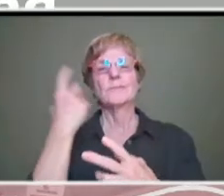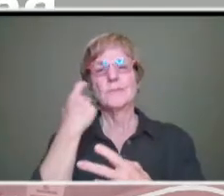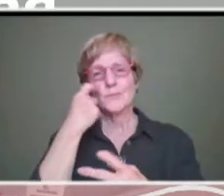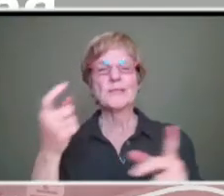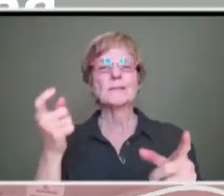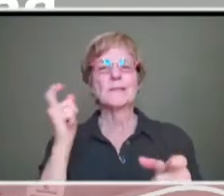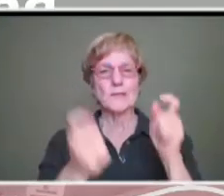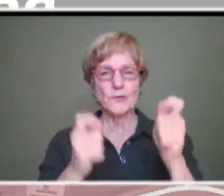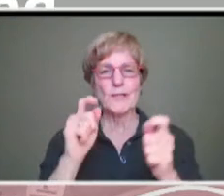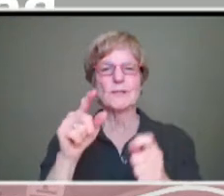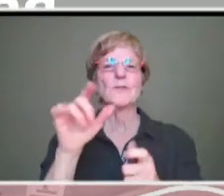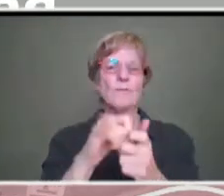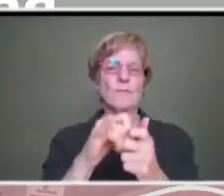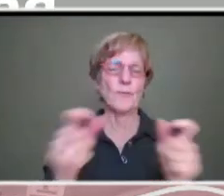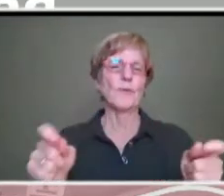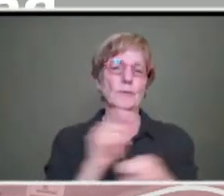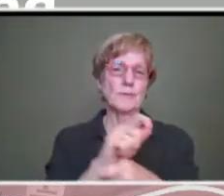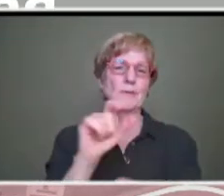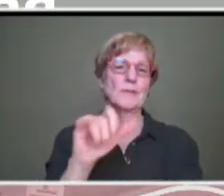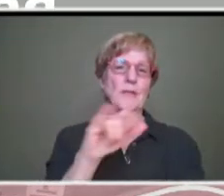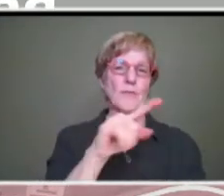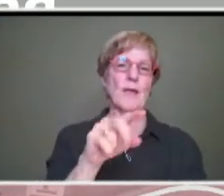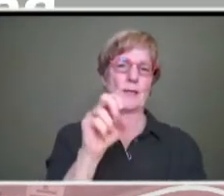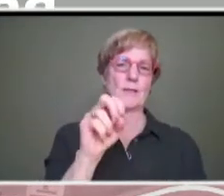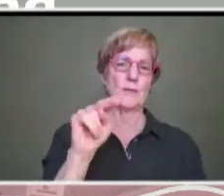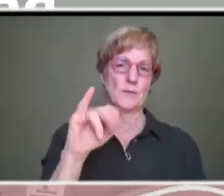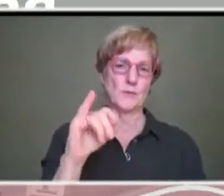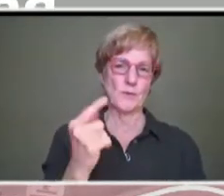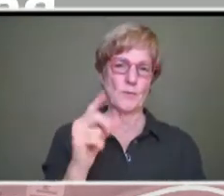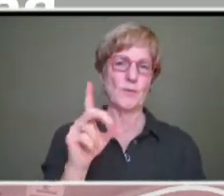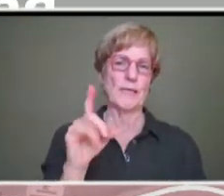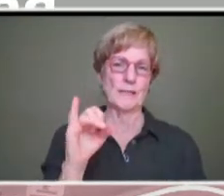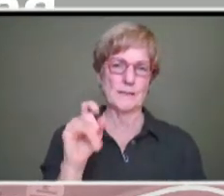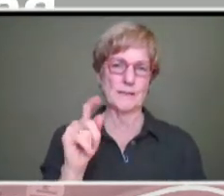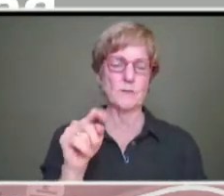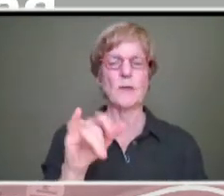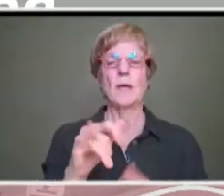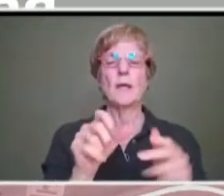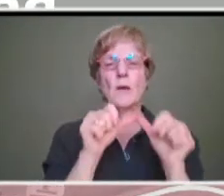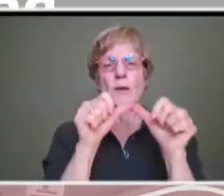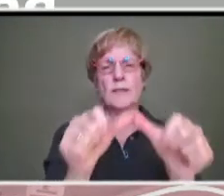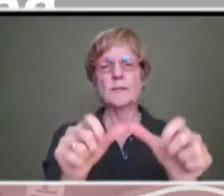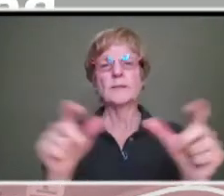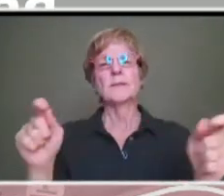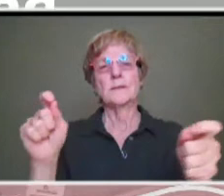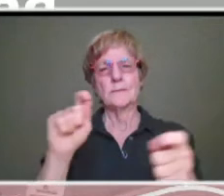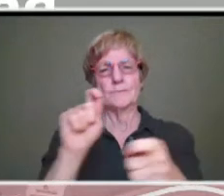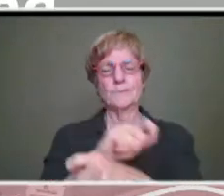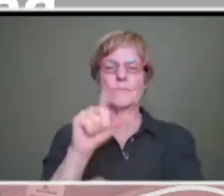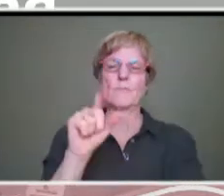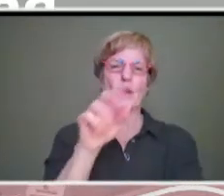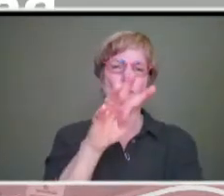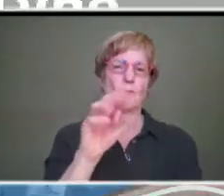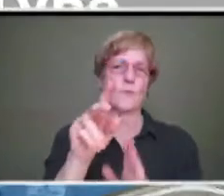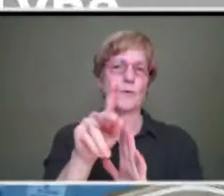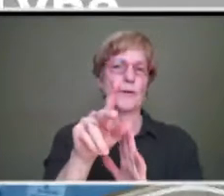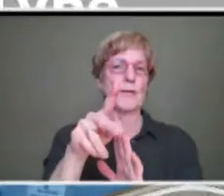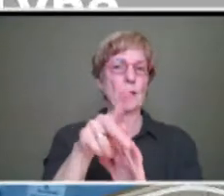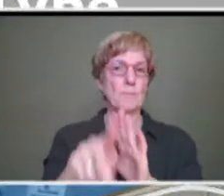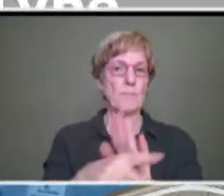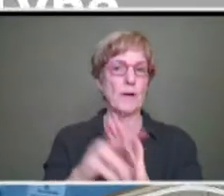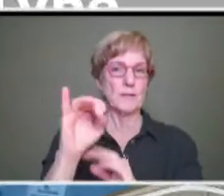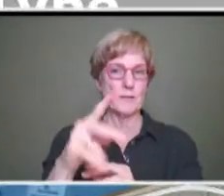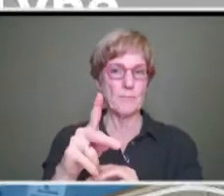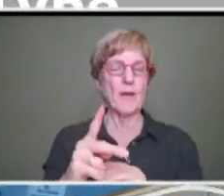make those transitions to that zoning district and this would continue that Trend 2040 policy map does recommend the community Activity